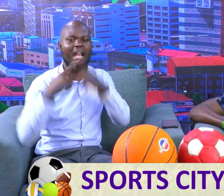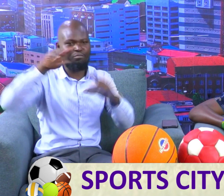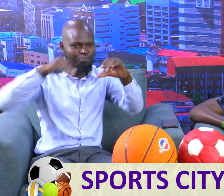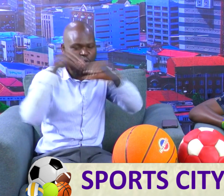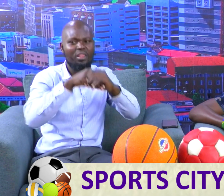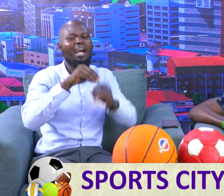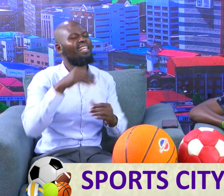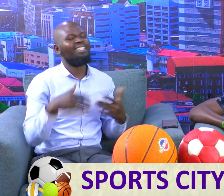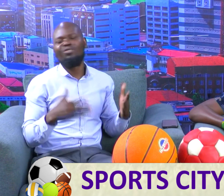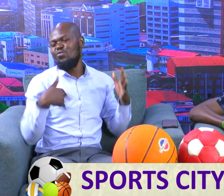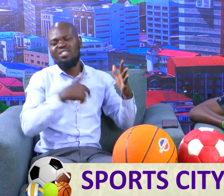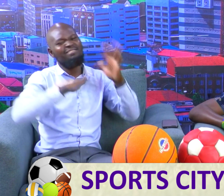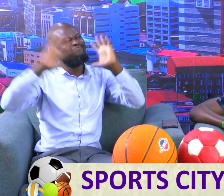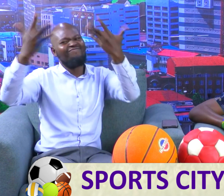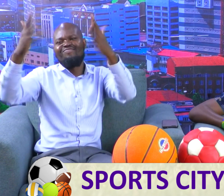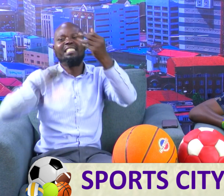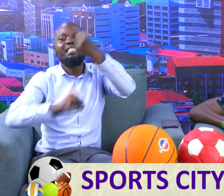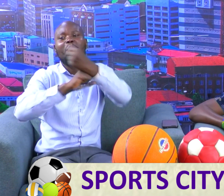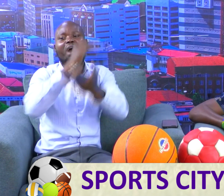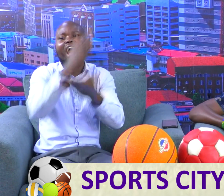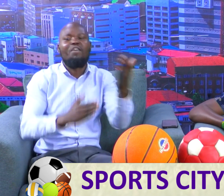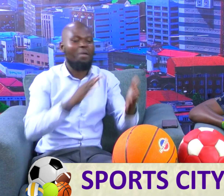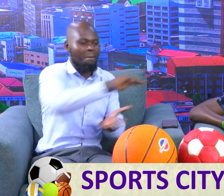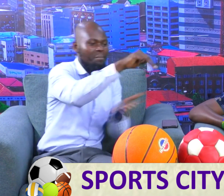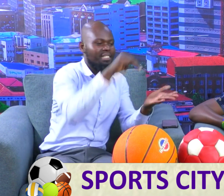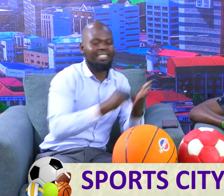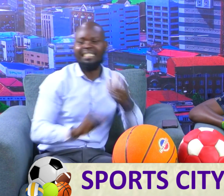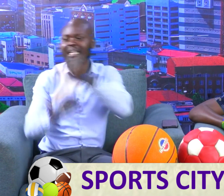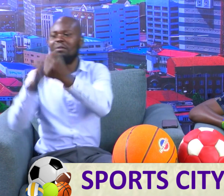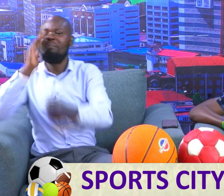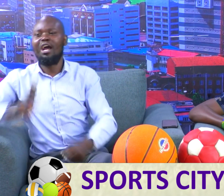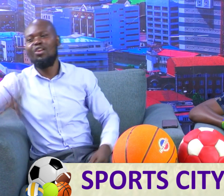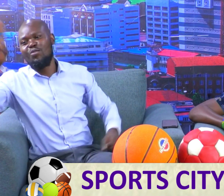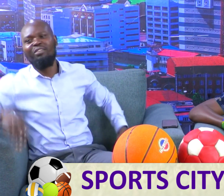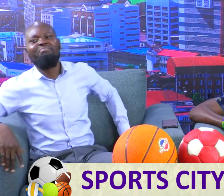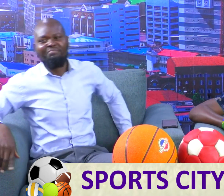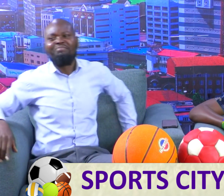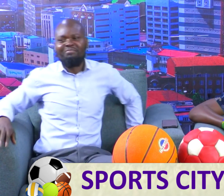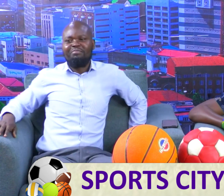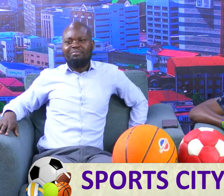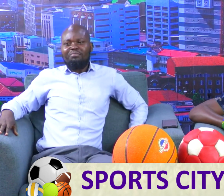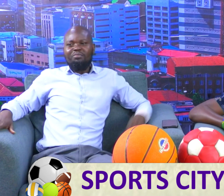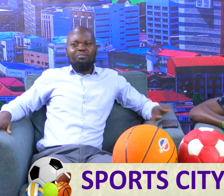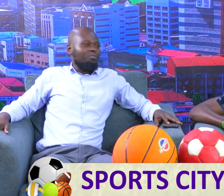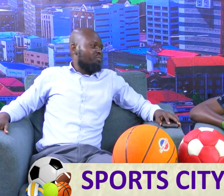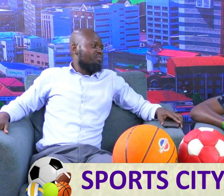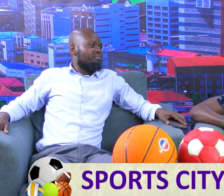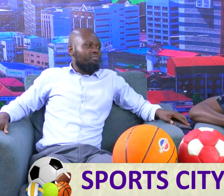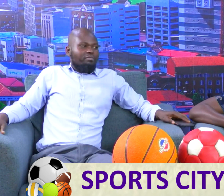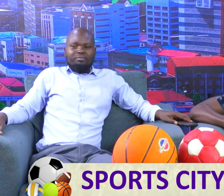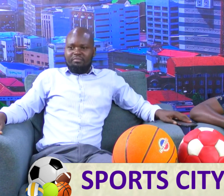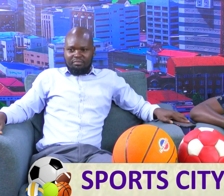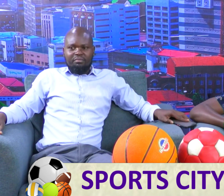on the midfield because he has experience on the midfield. But I just want to congratulate the coach for the good